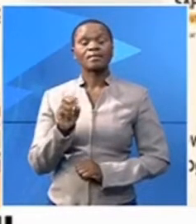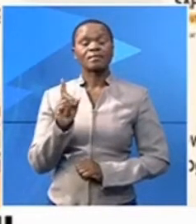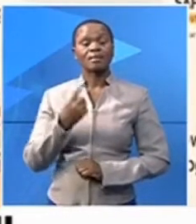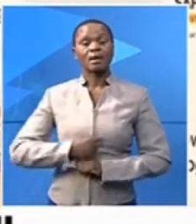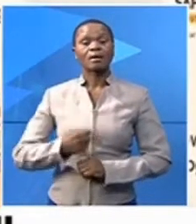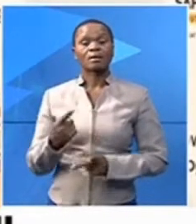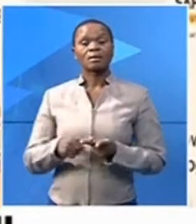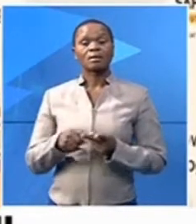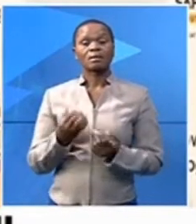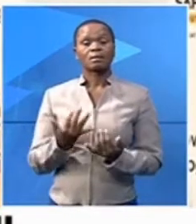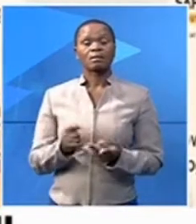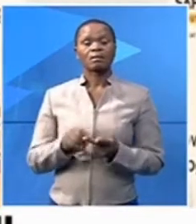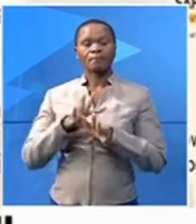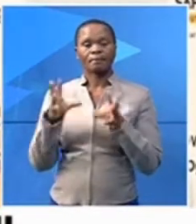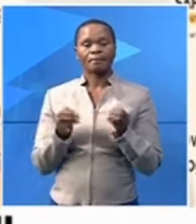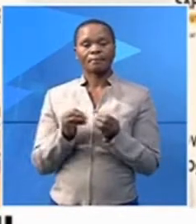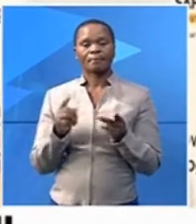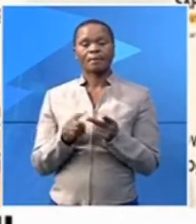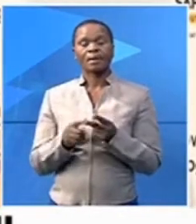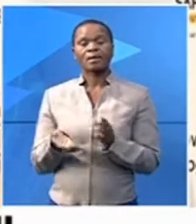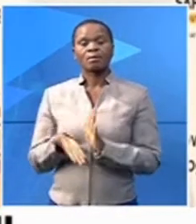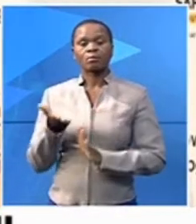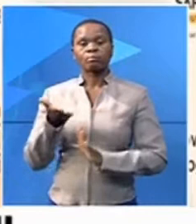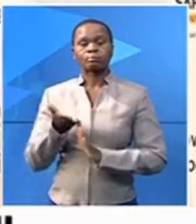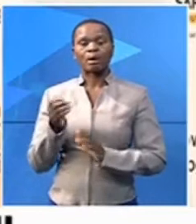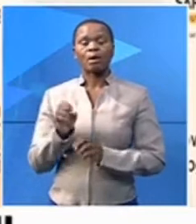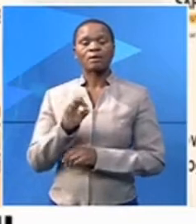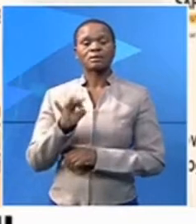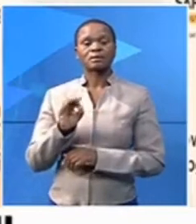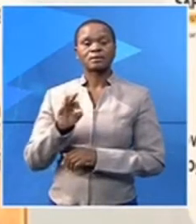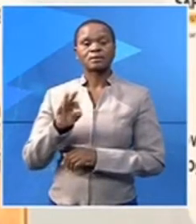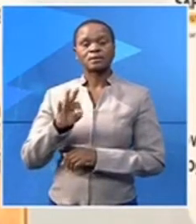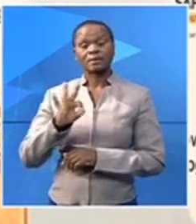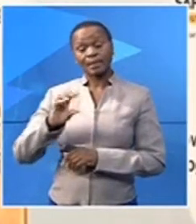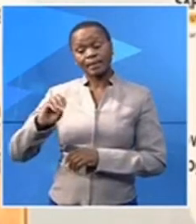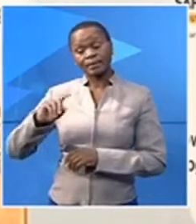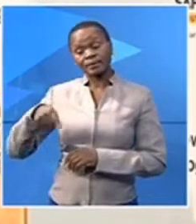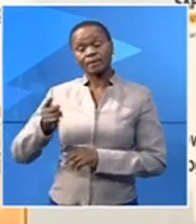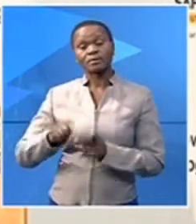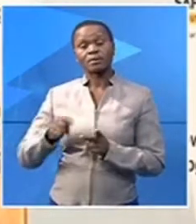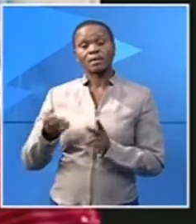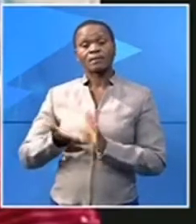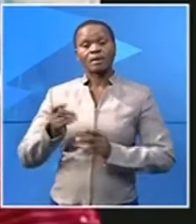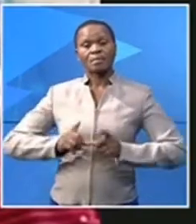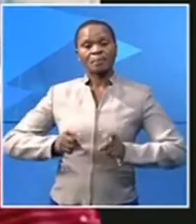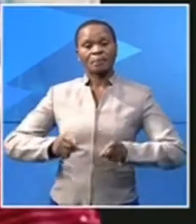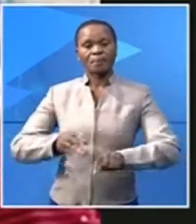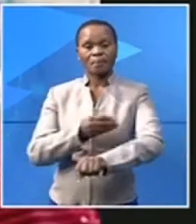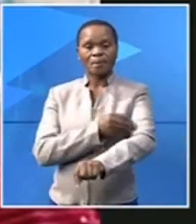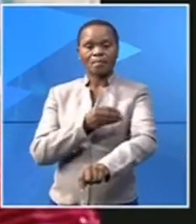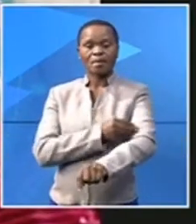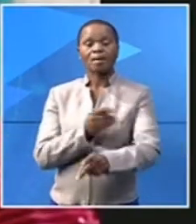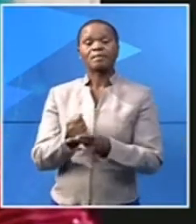day, which we can be ramping up to get to 300,000 per day so that we can then improve the access and speed of vaccine. Ngqongqoshe